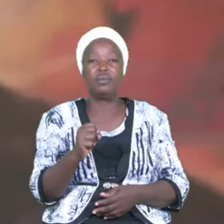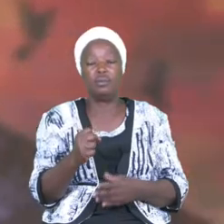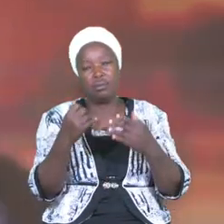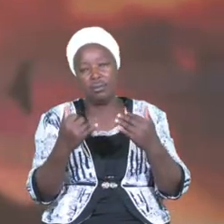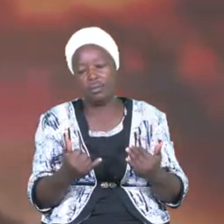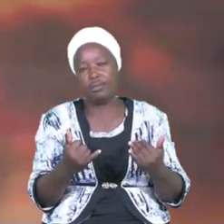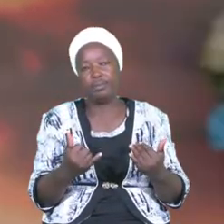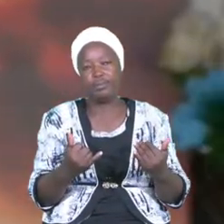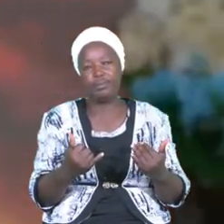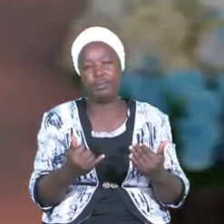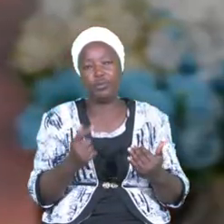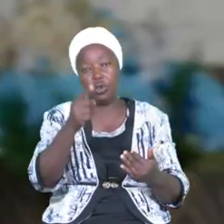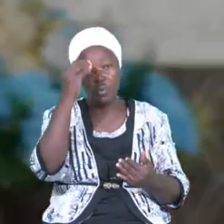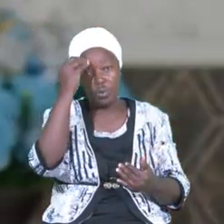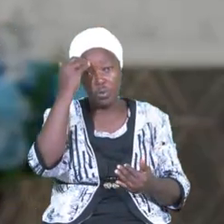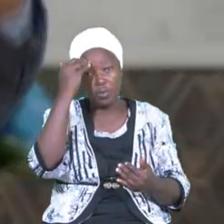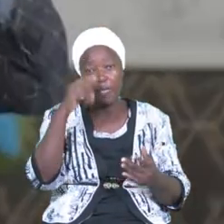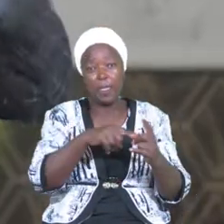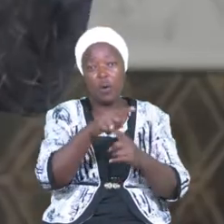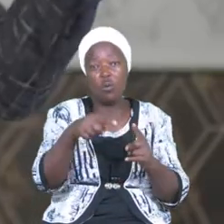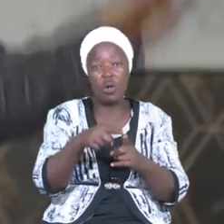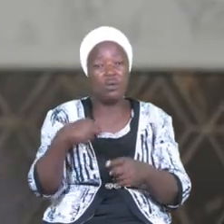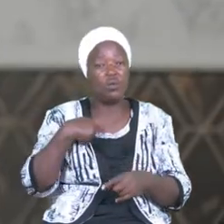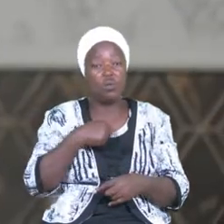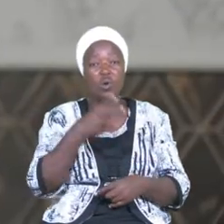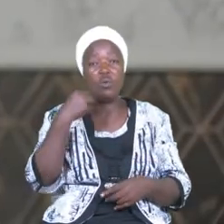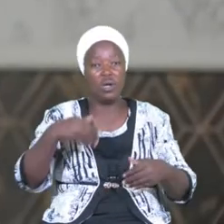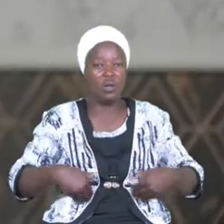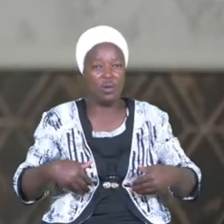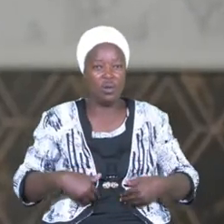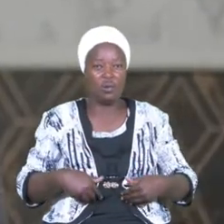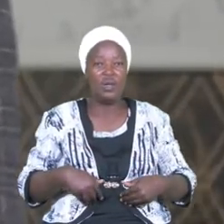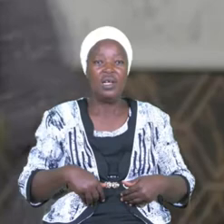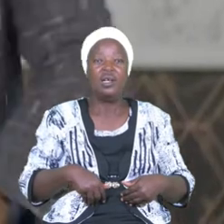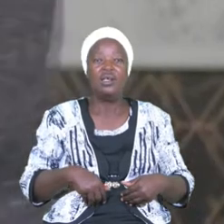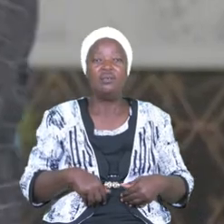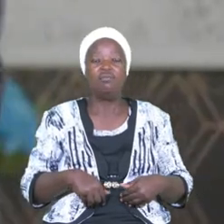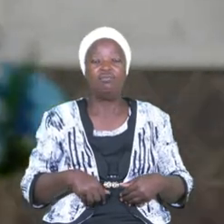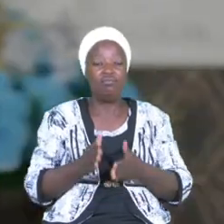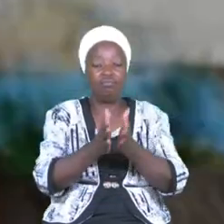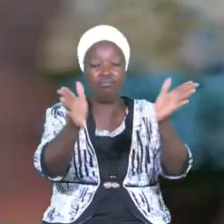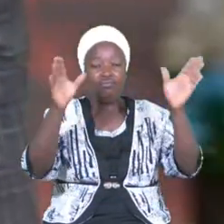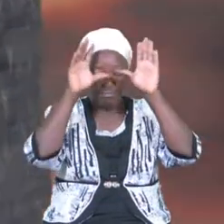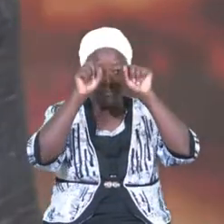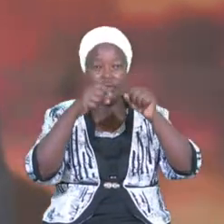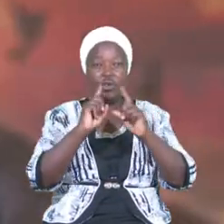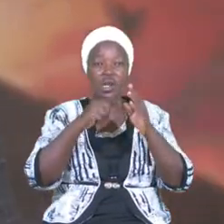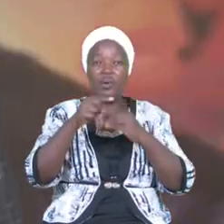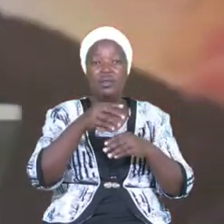you know, when we were young, at least when I was young, when we went to